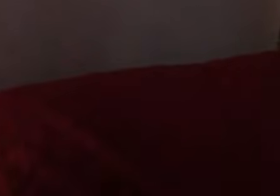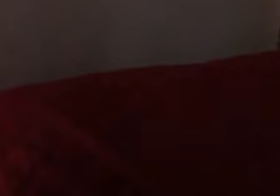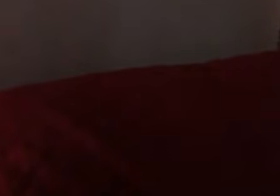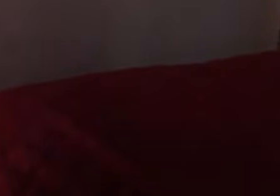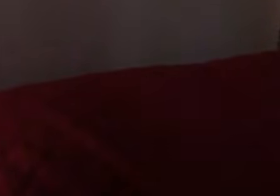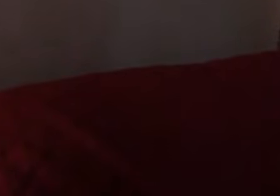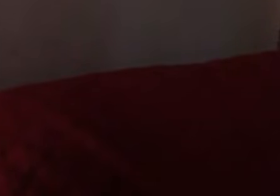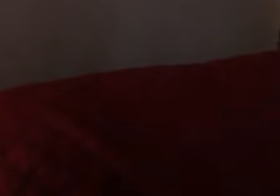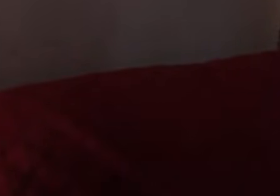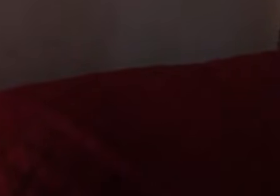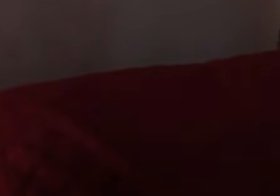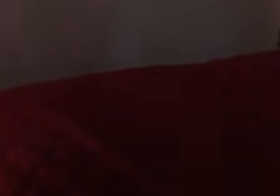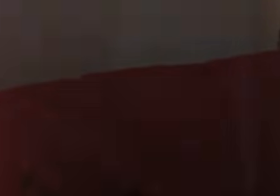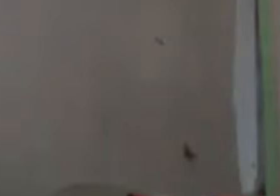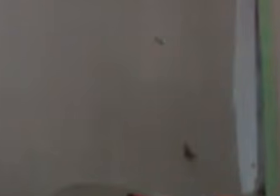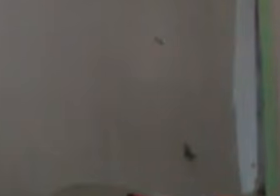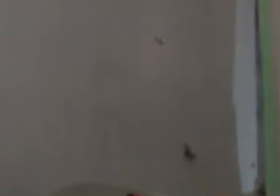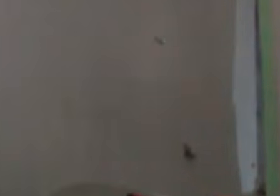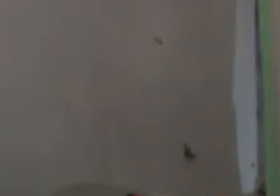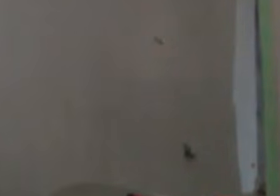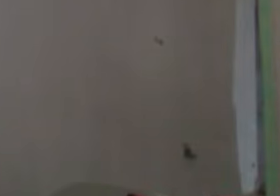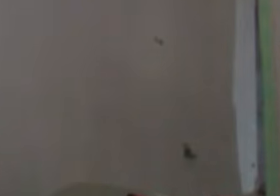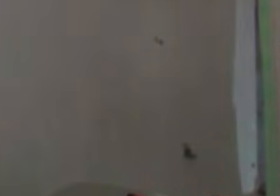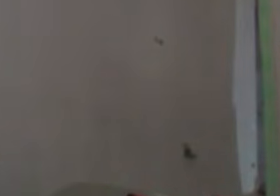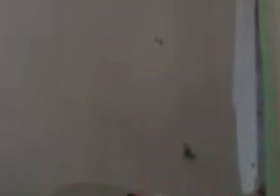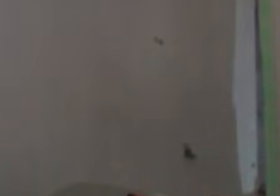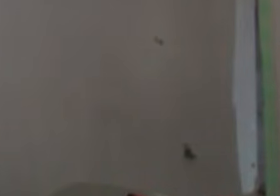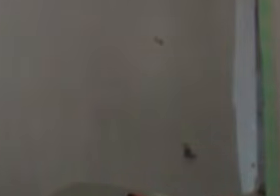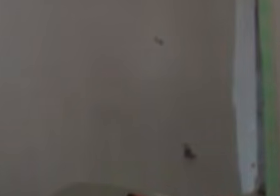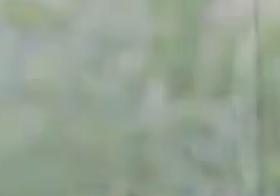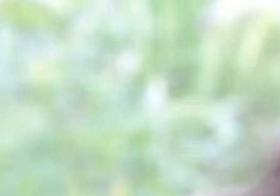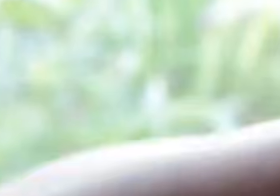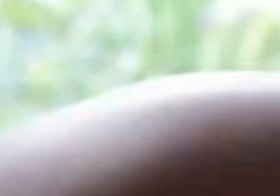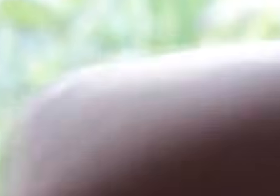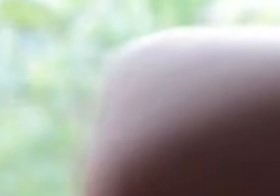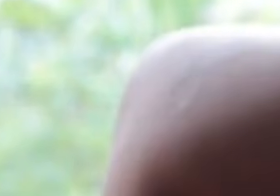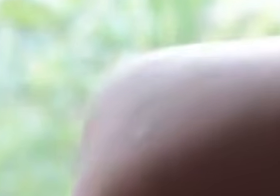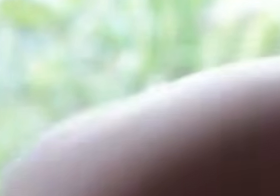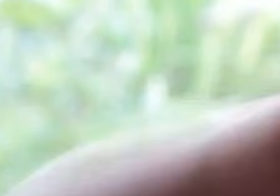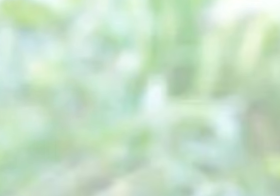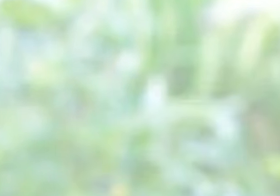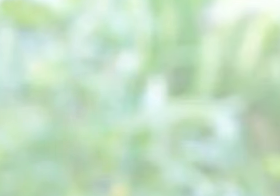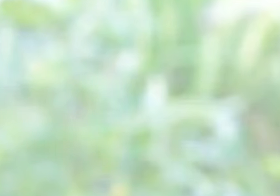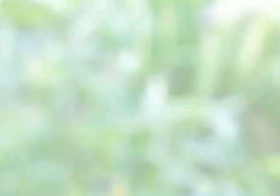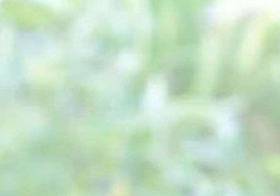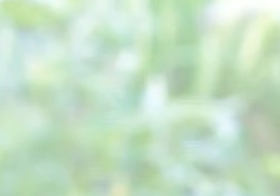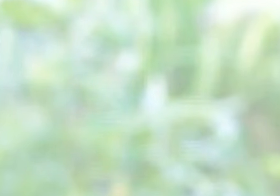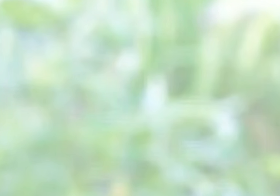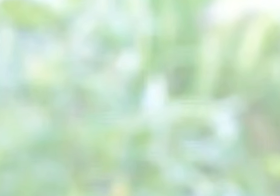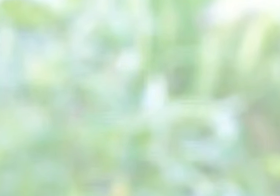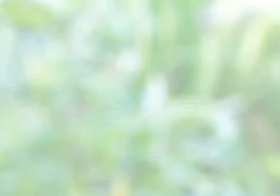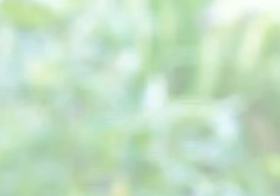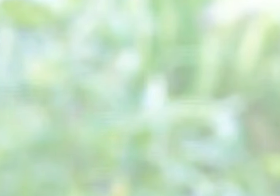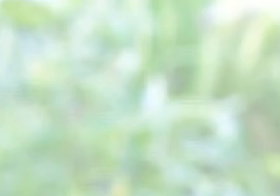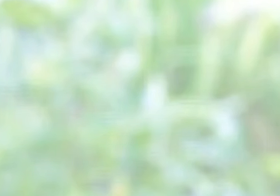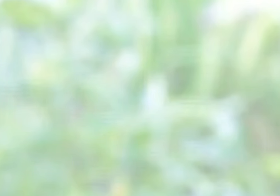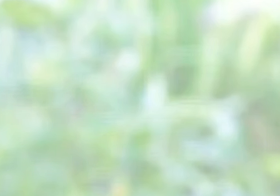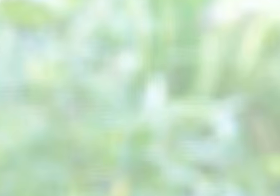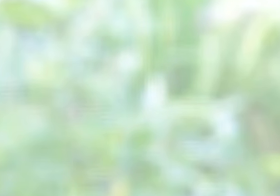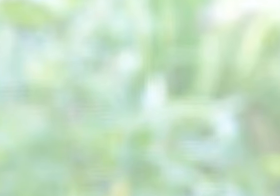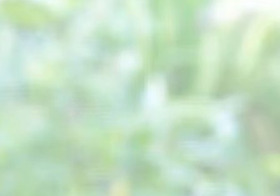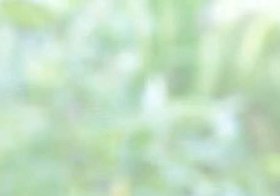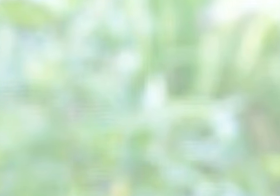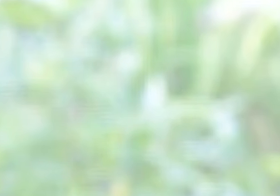resolved through rest and adequate hydration along with paracetamol to treat the accompanying fever. However, on